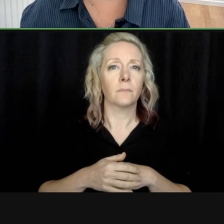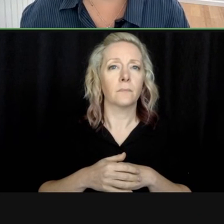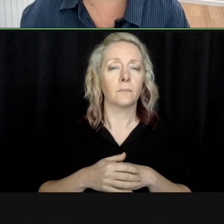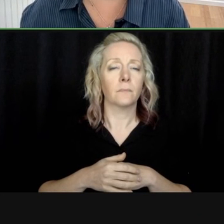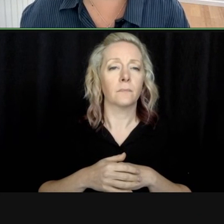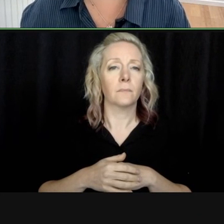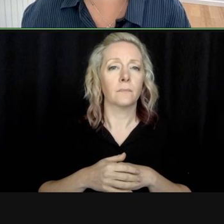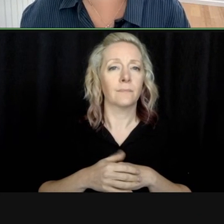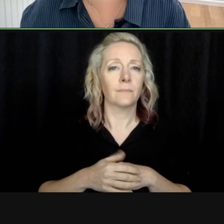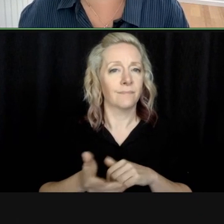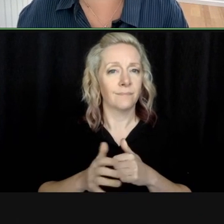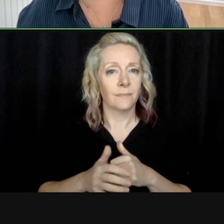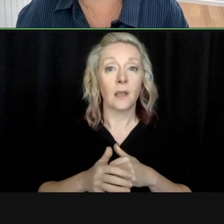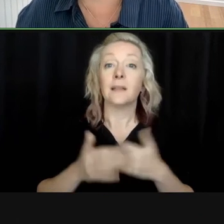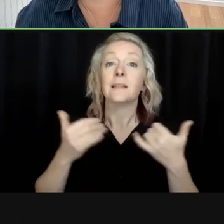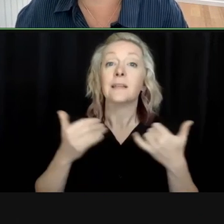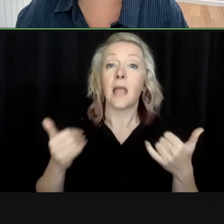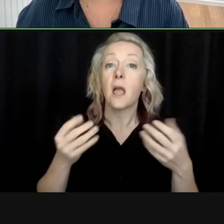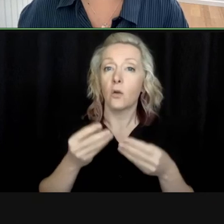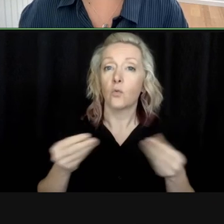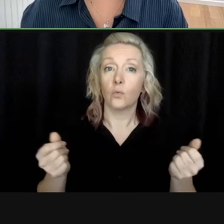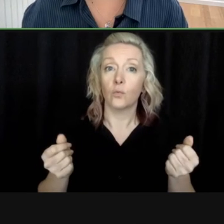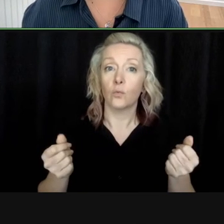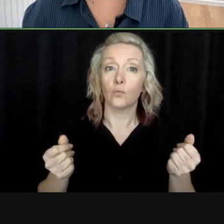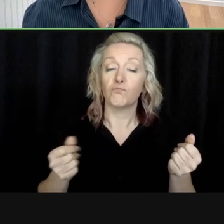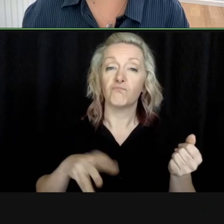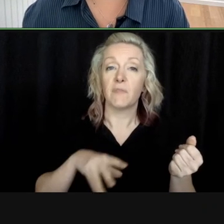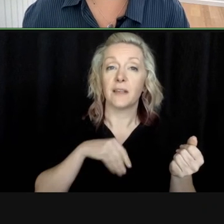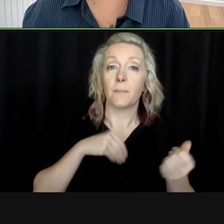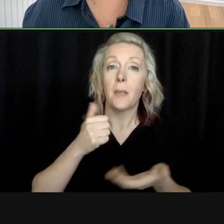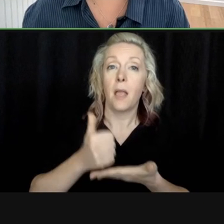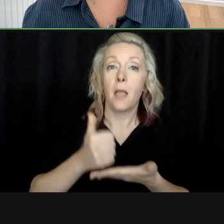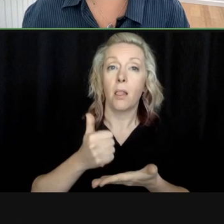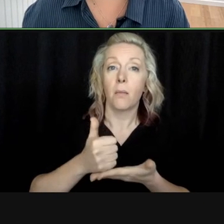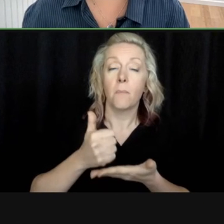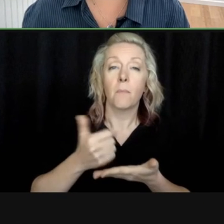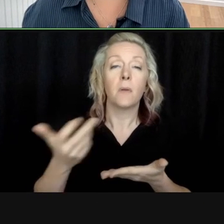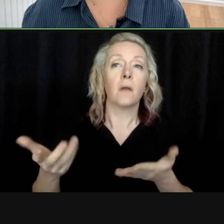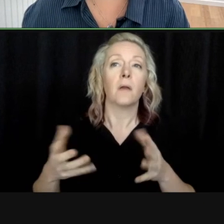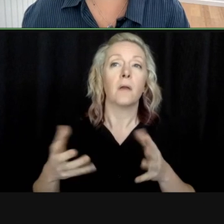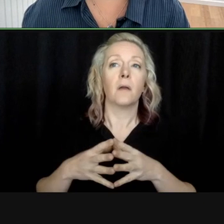I think, but she doesn't do that anymore. So I think it's, yeah,